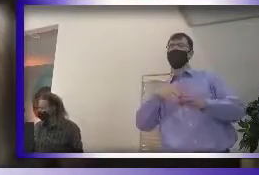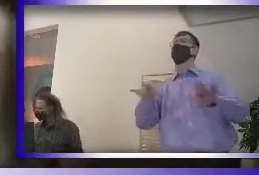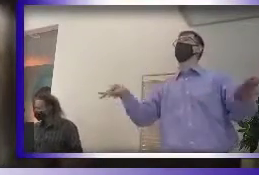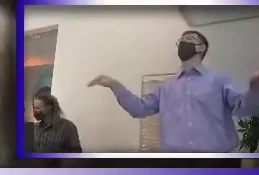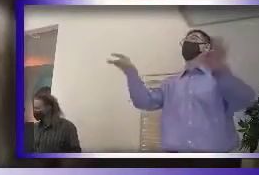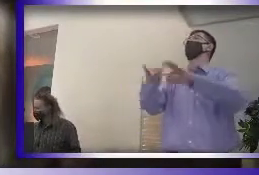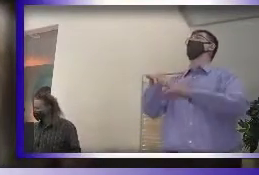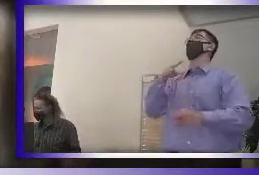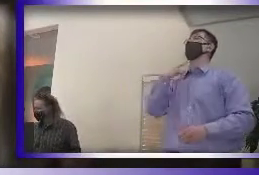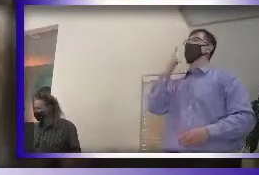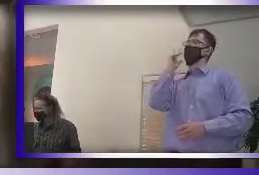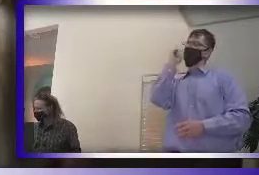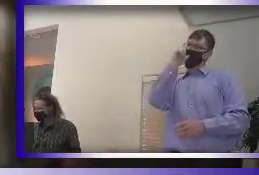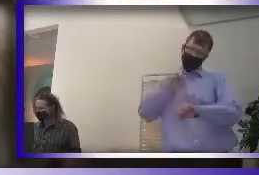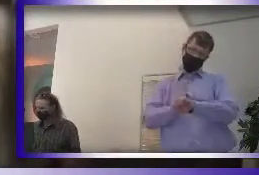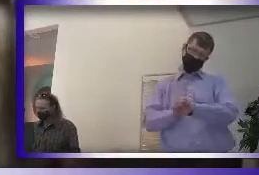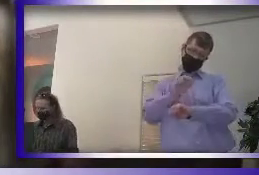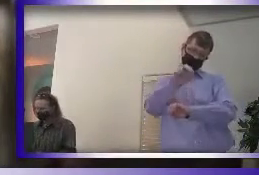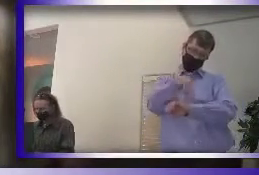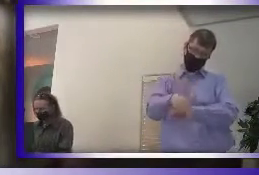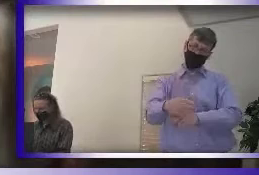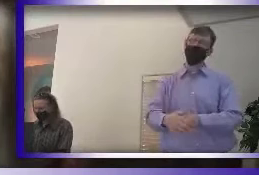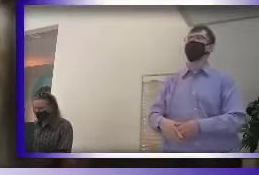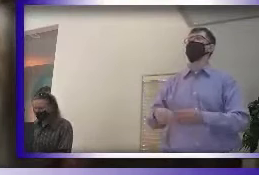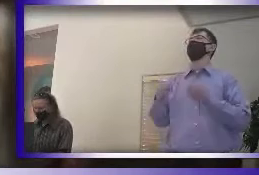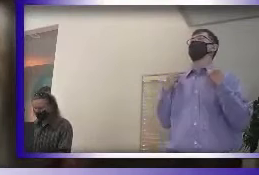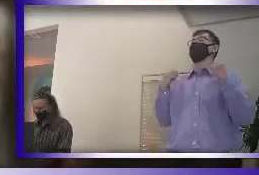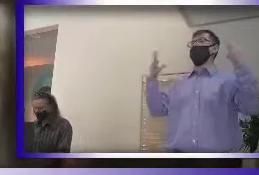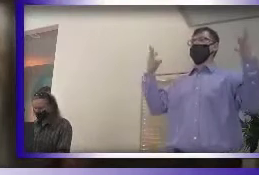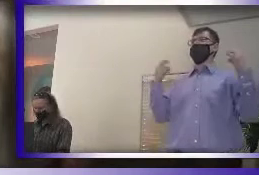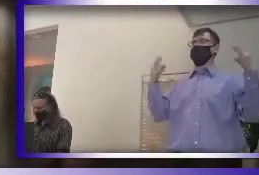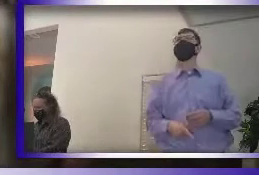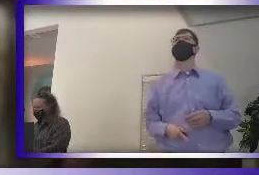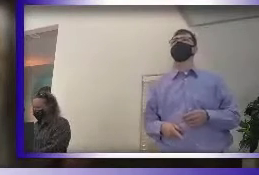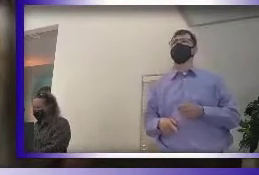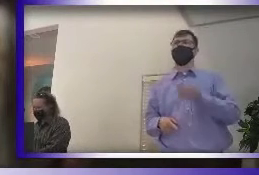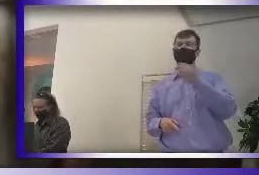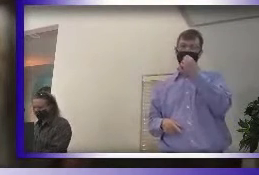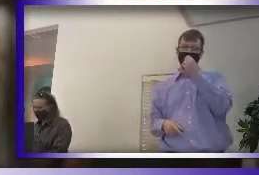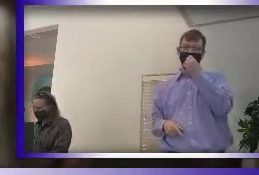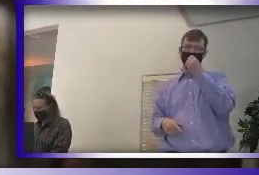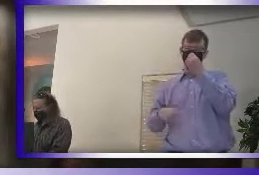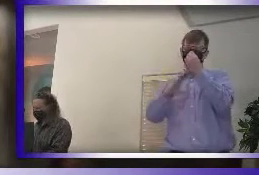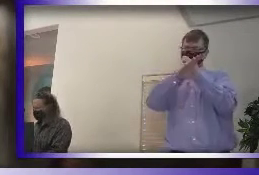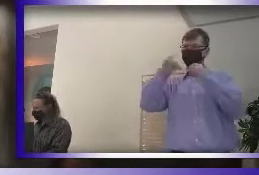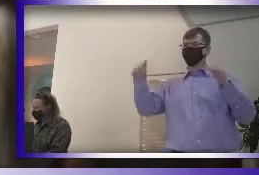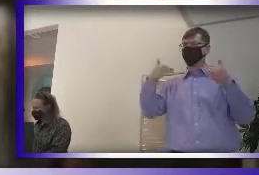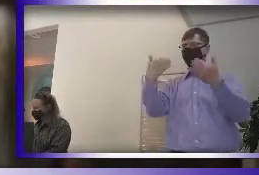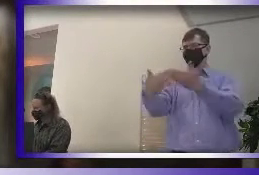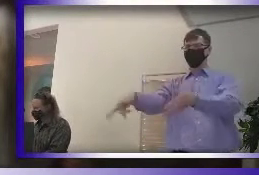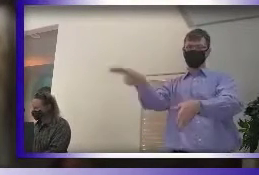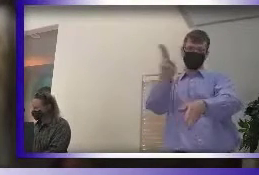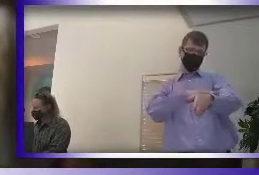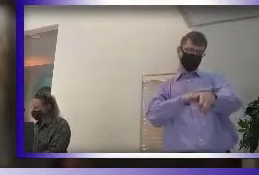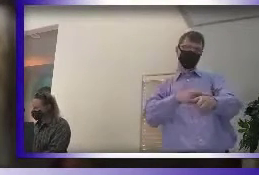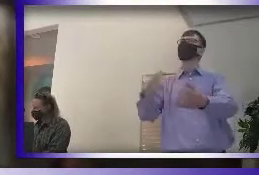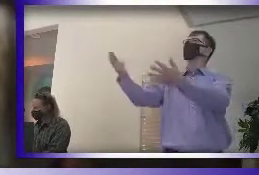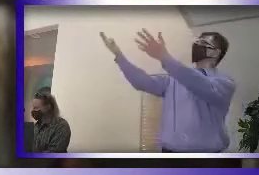And in this moment, I come into the awareness that there is only now, and there is only